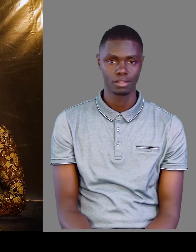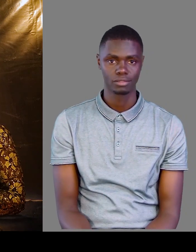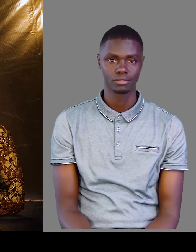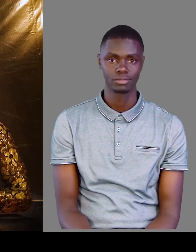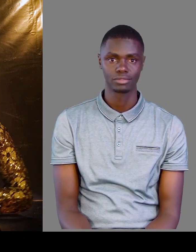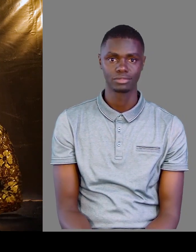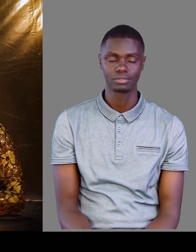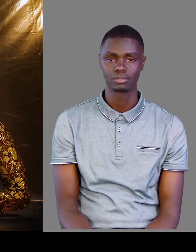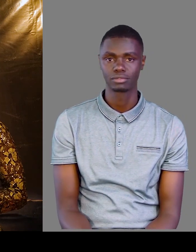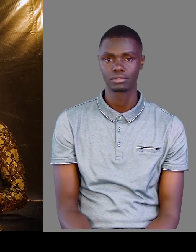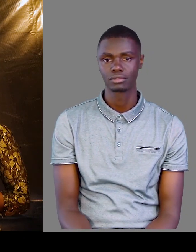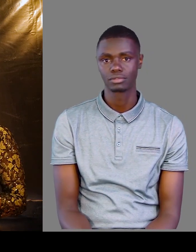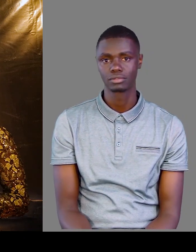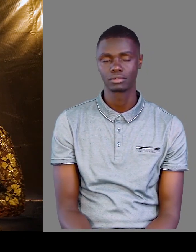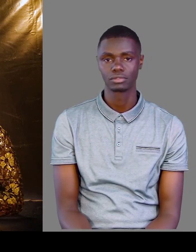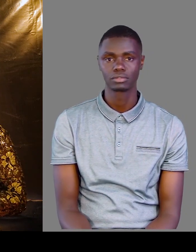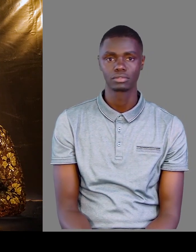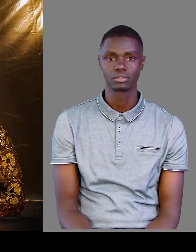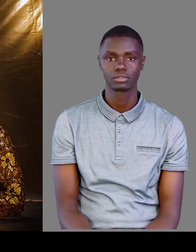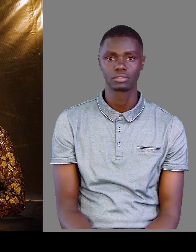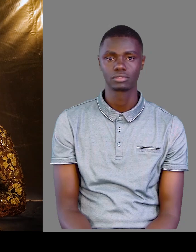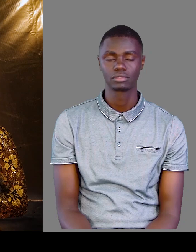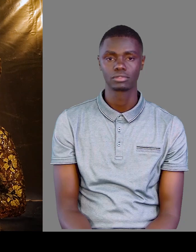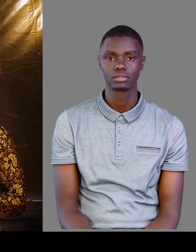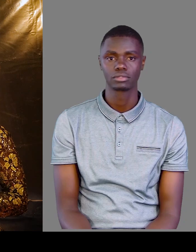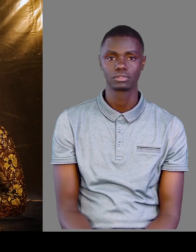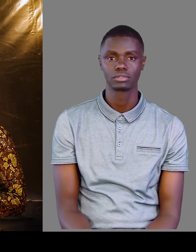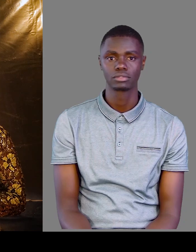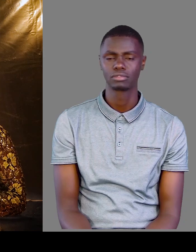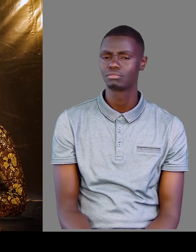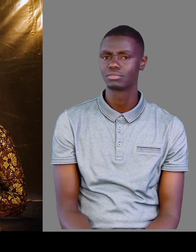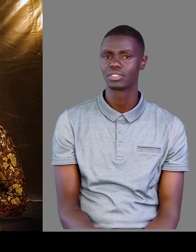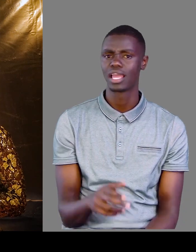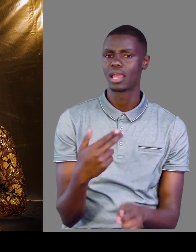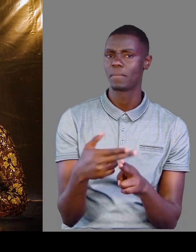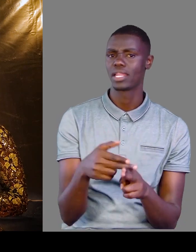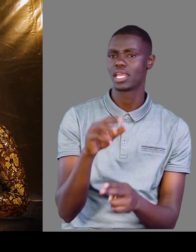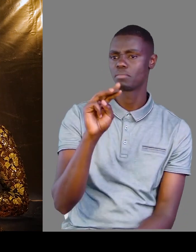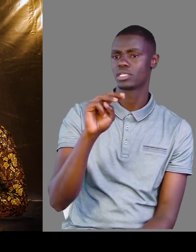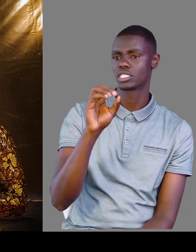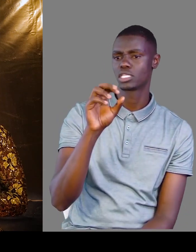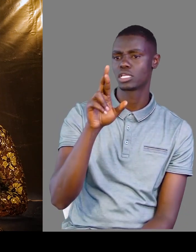Karibu niongee huko. Alright, so jina langu ni Morris Mwande Okoth.